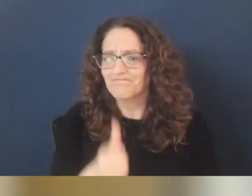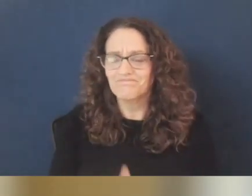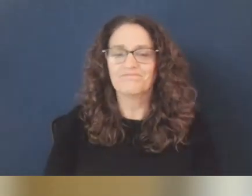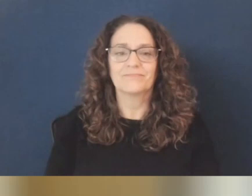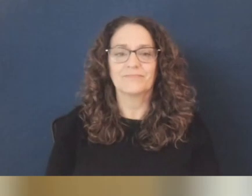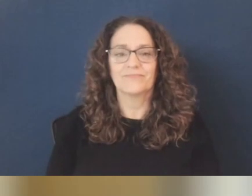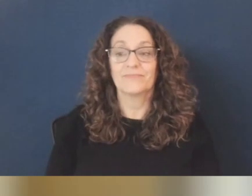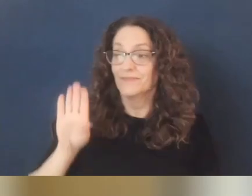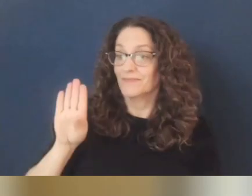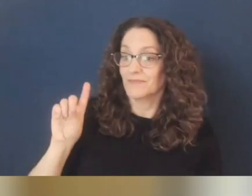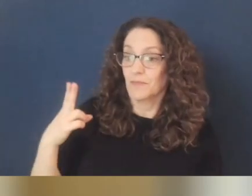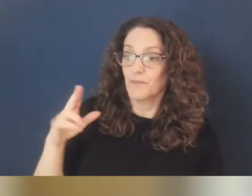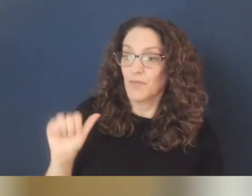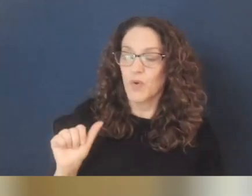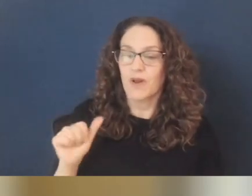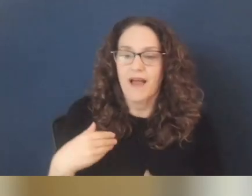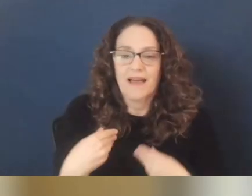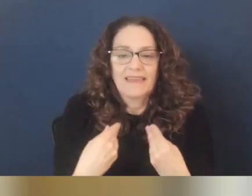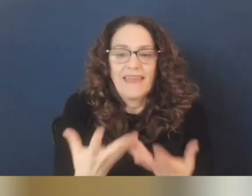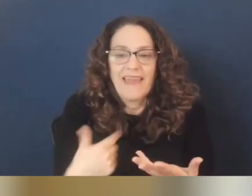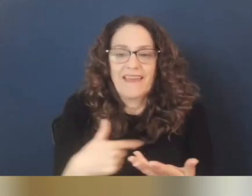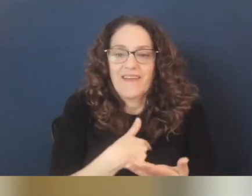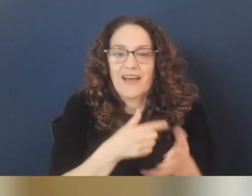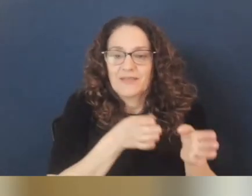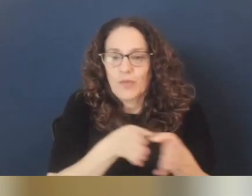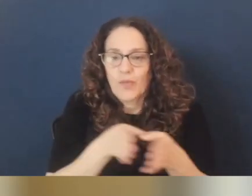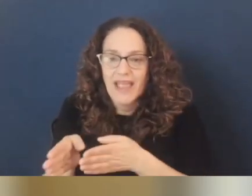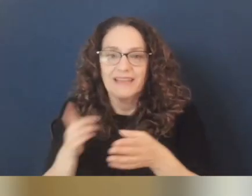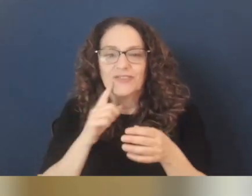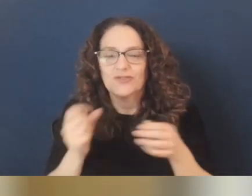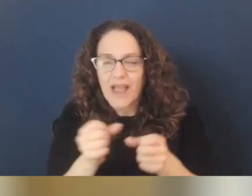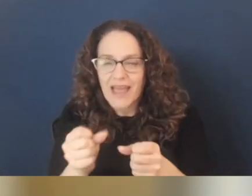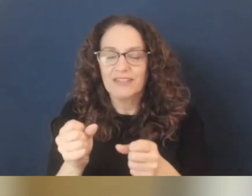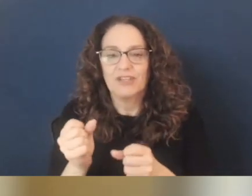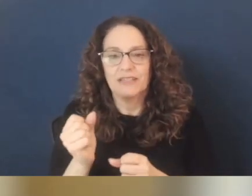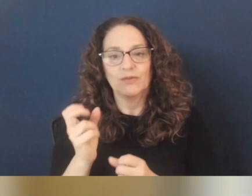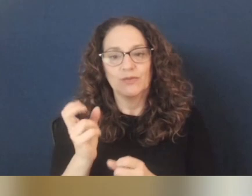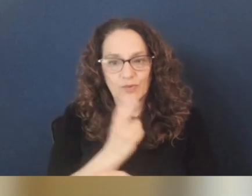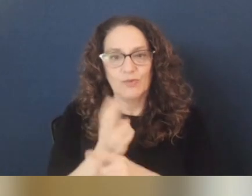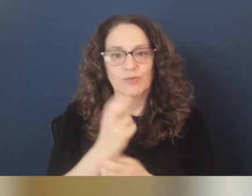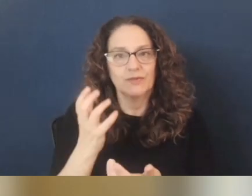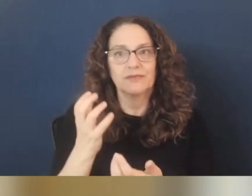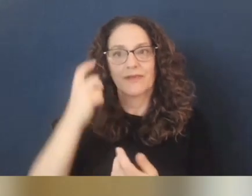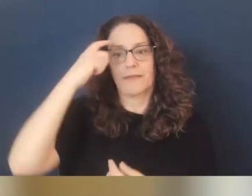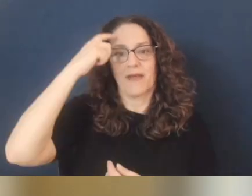us strategies for working with habitual tendencies of mind that are not helping our